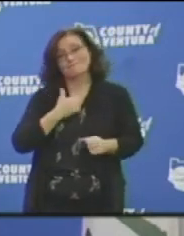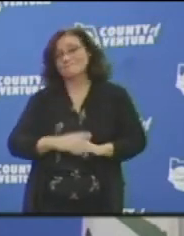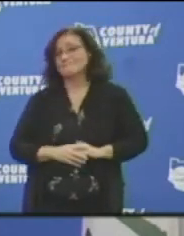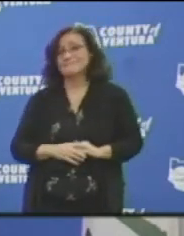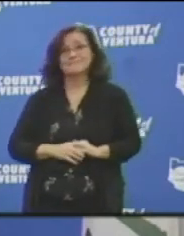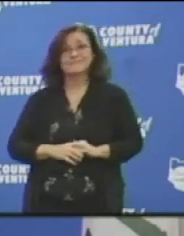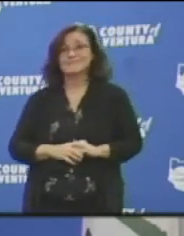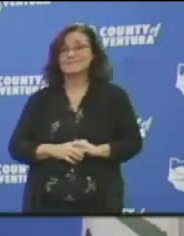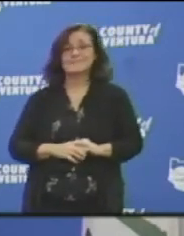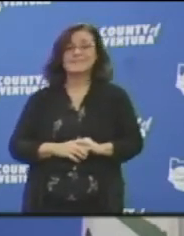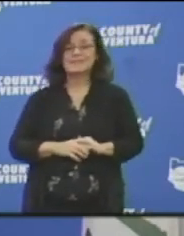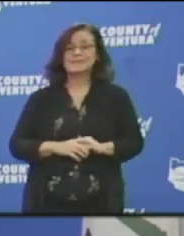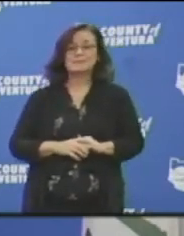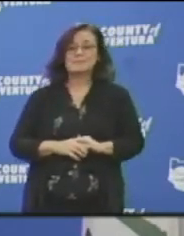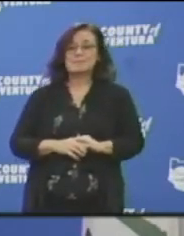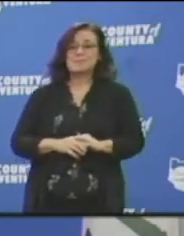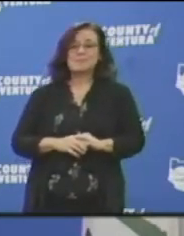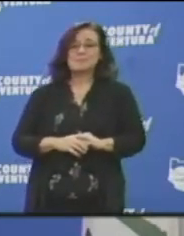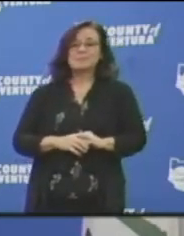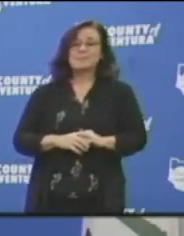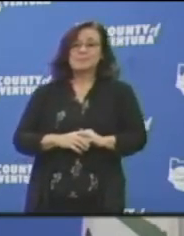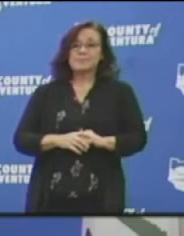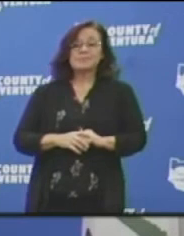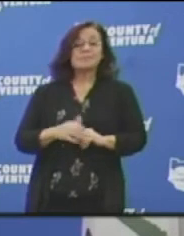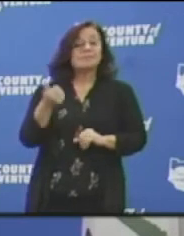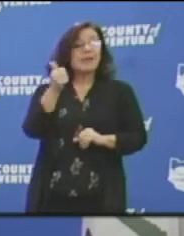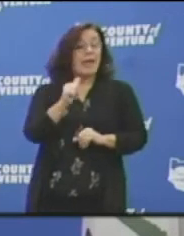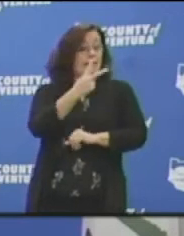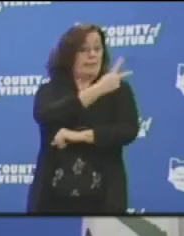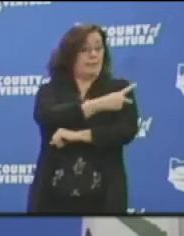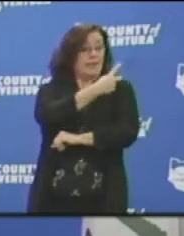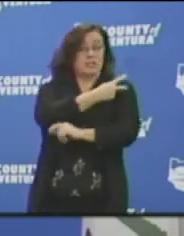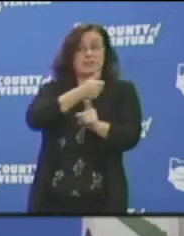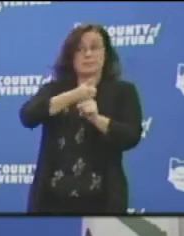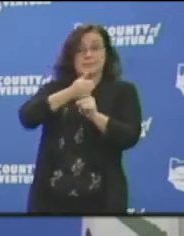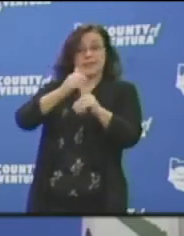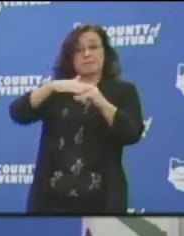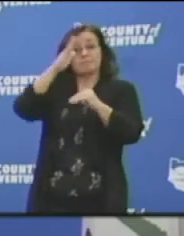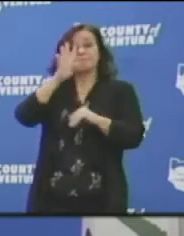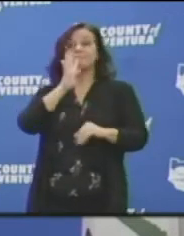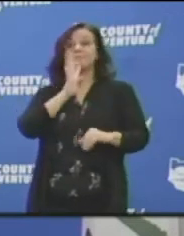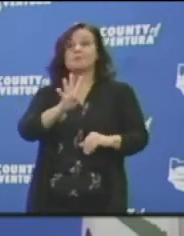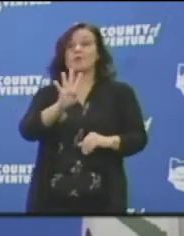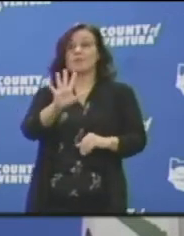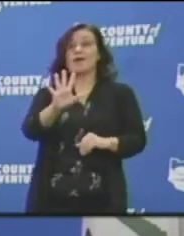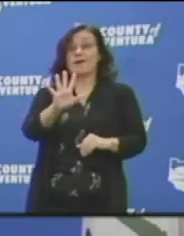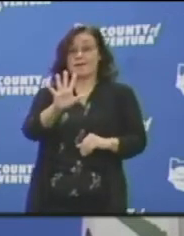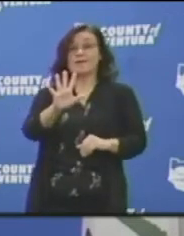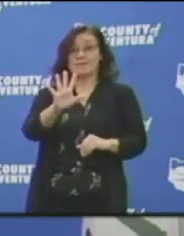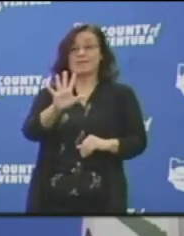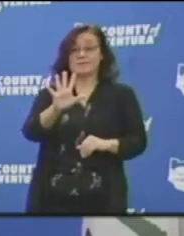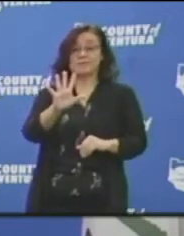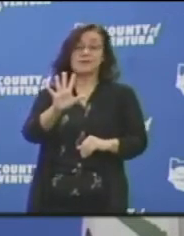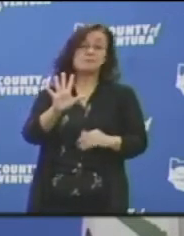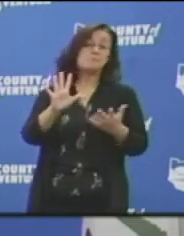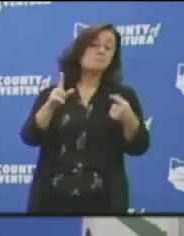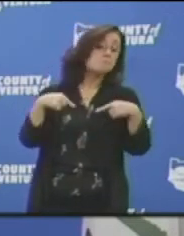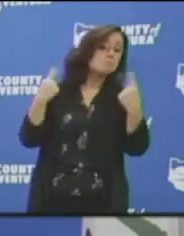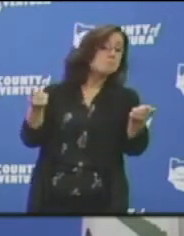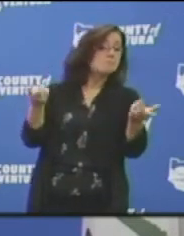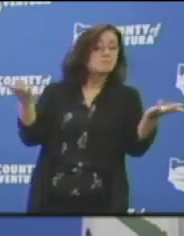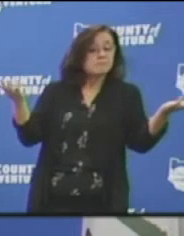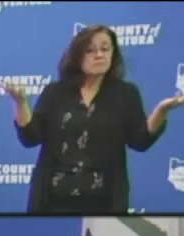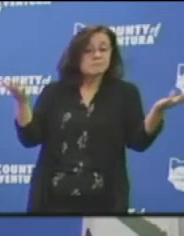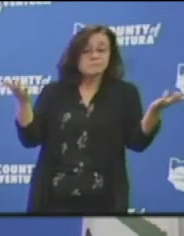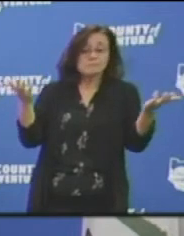Patients in the population who are 45 years and older over these past 10, 12